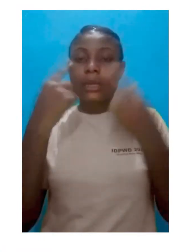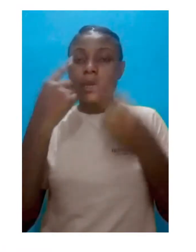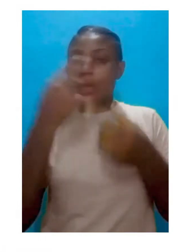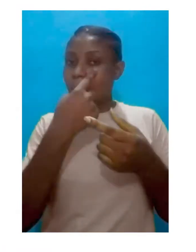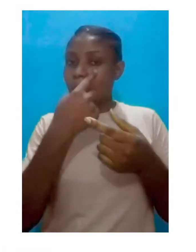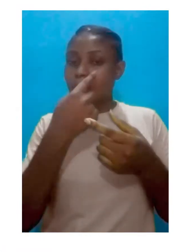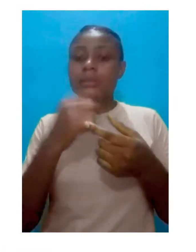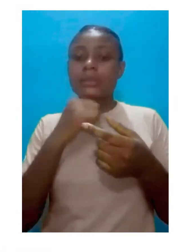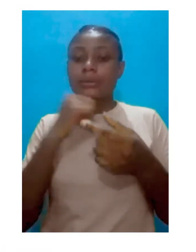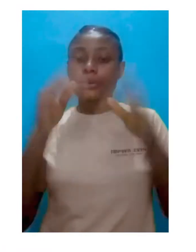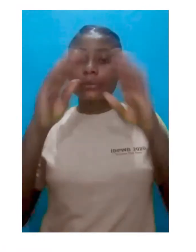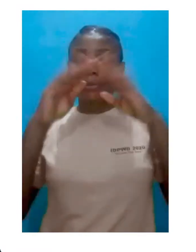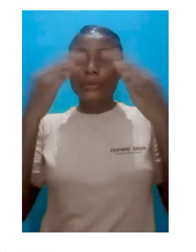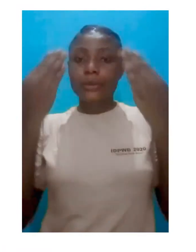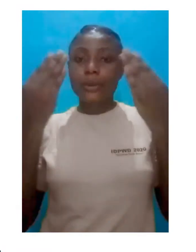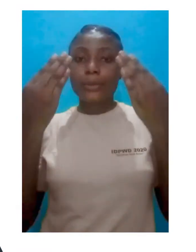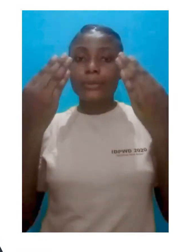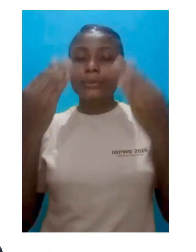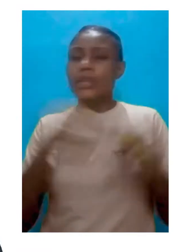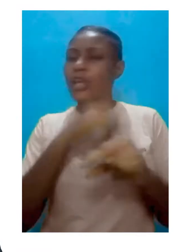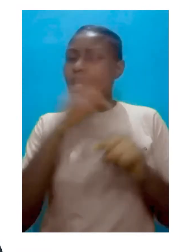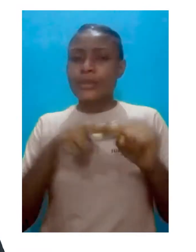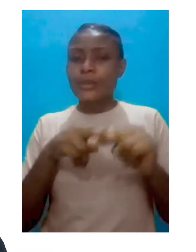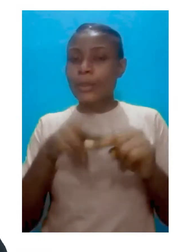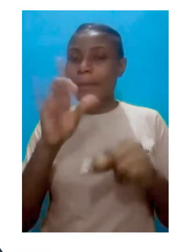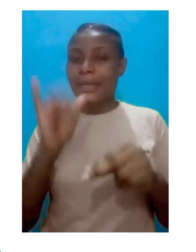respond. The eyes were not awake.